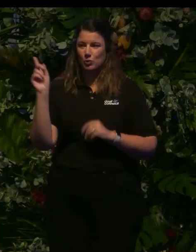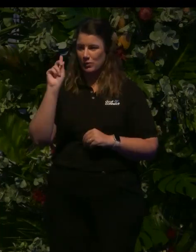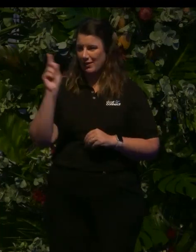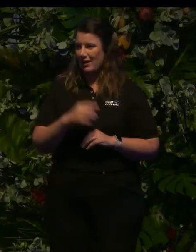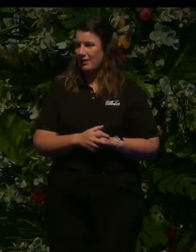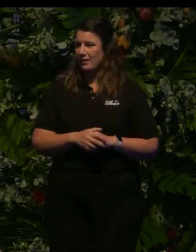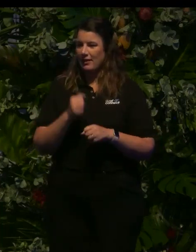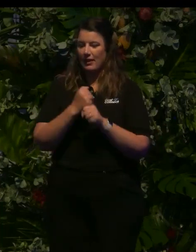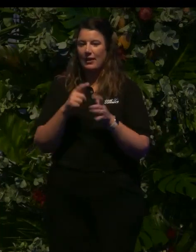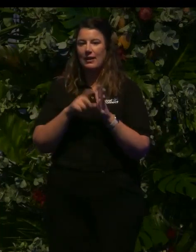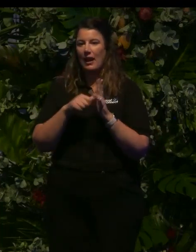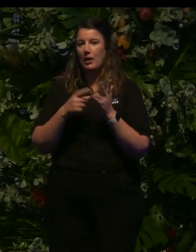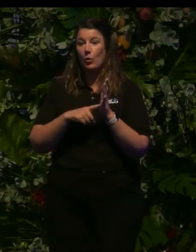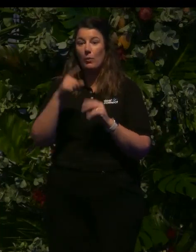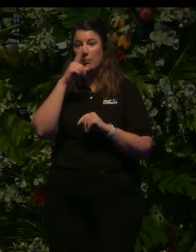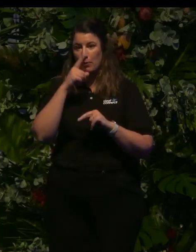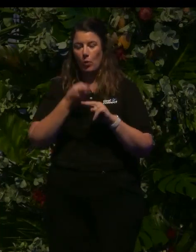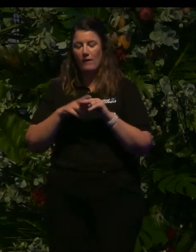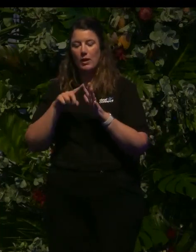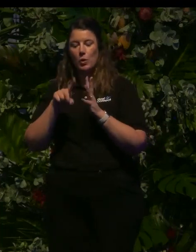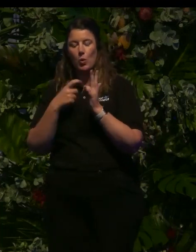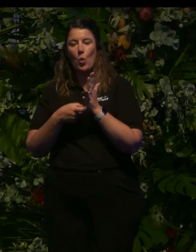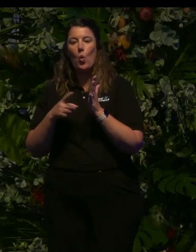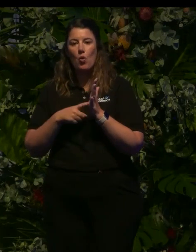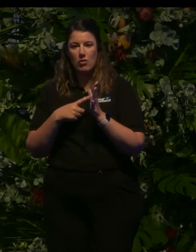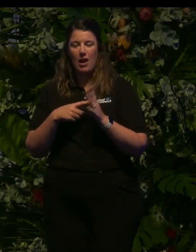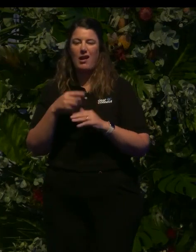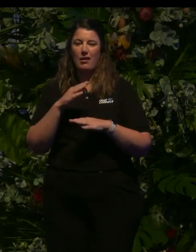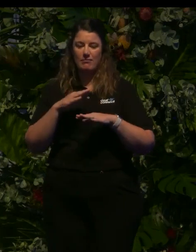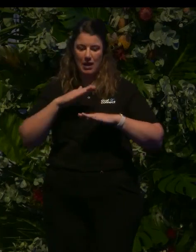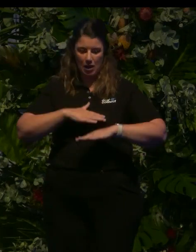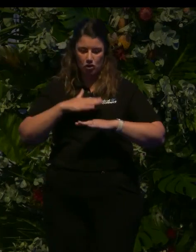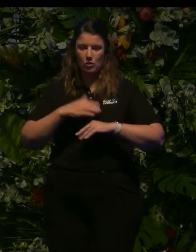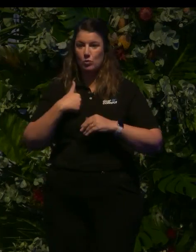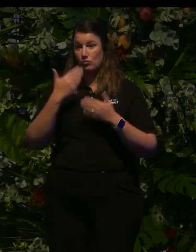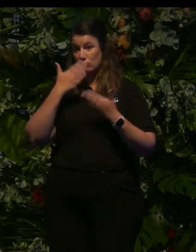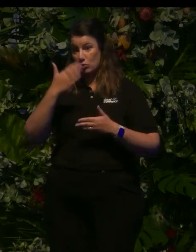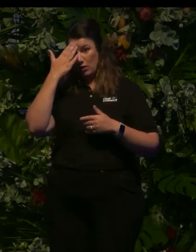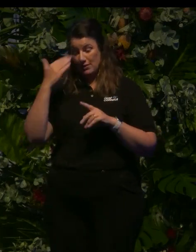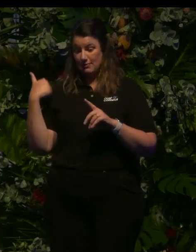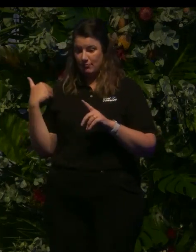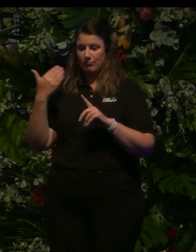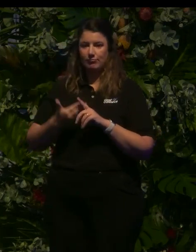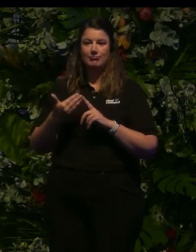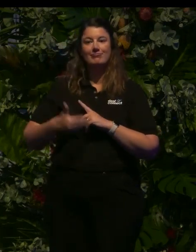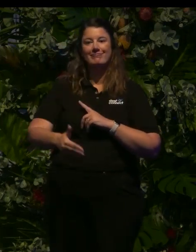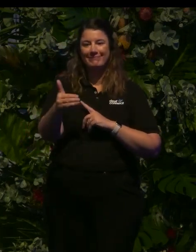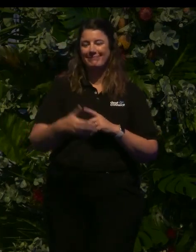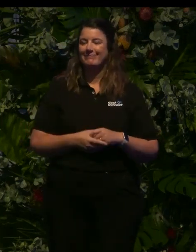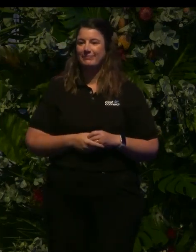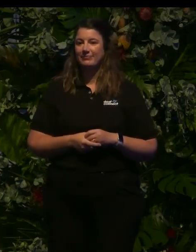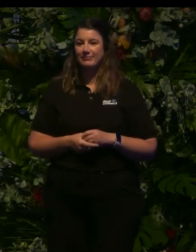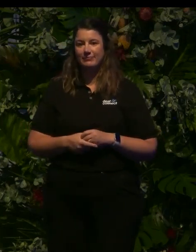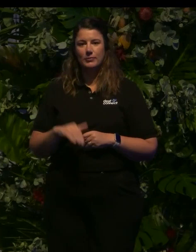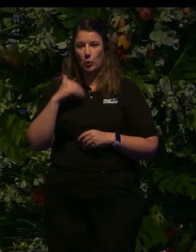today, the Gadigal people of the Ora Nation, and pay my respect to their elders past, present, and emerging.